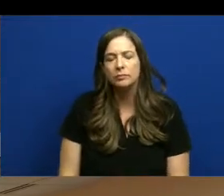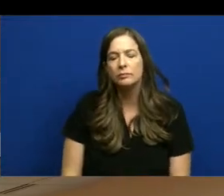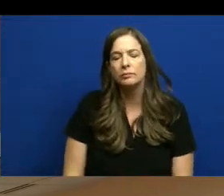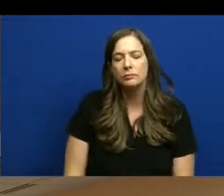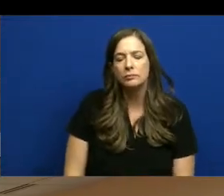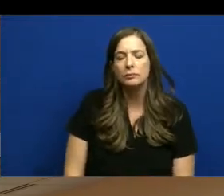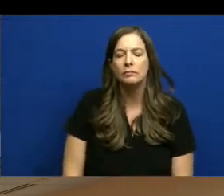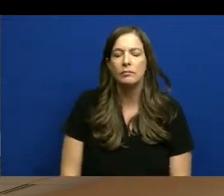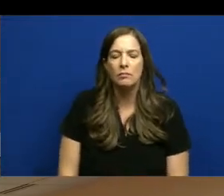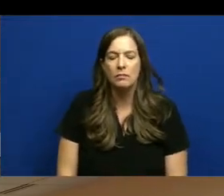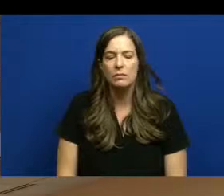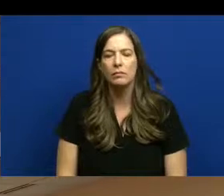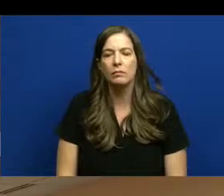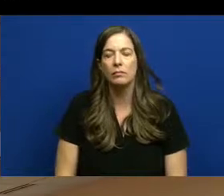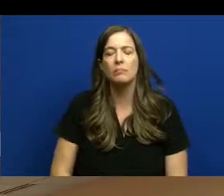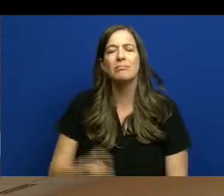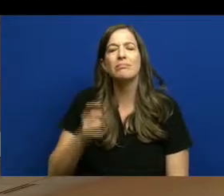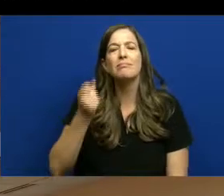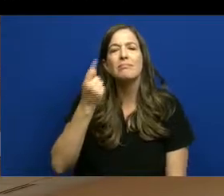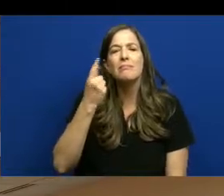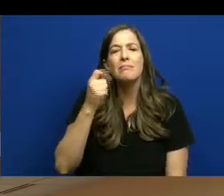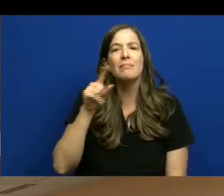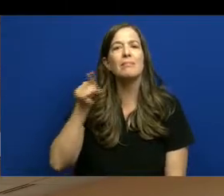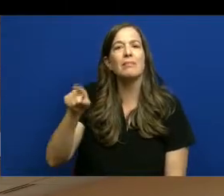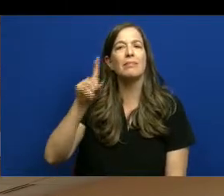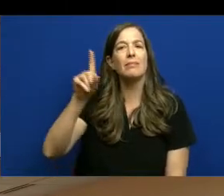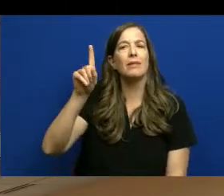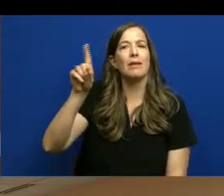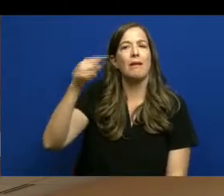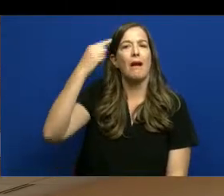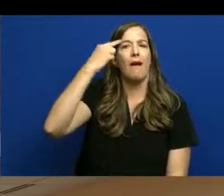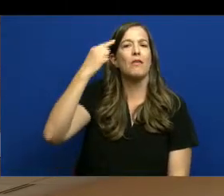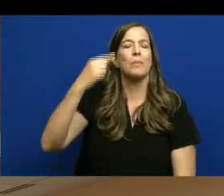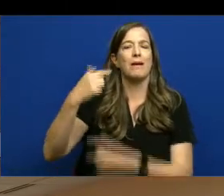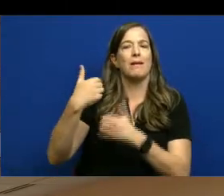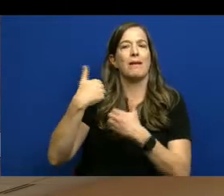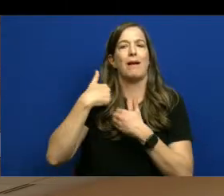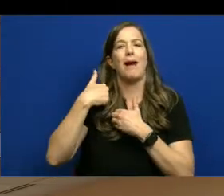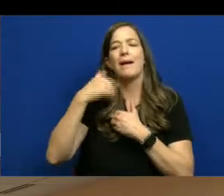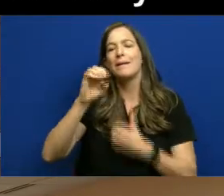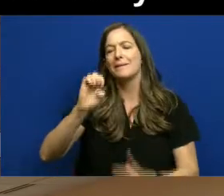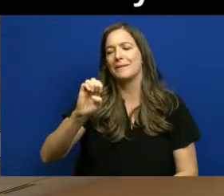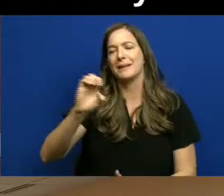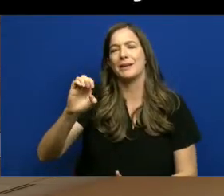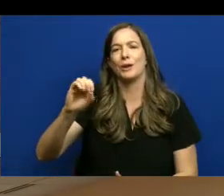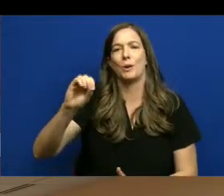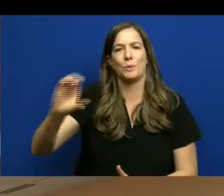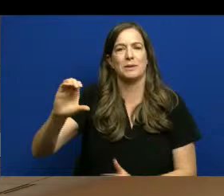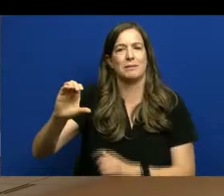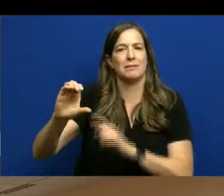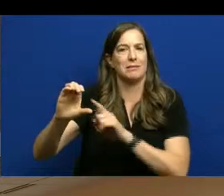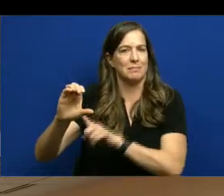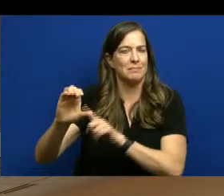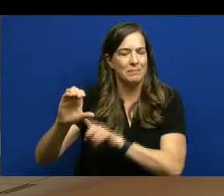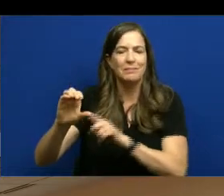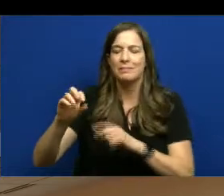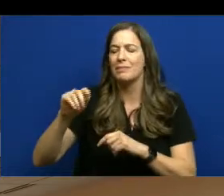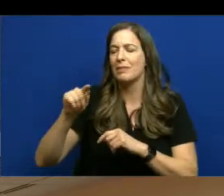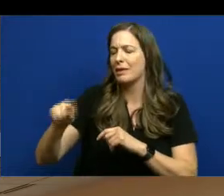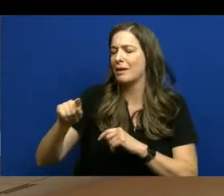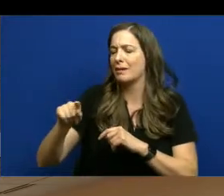And within the government, there are different equal opportunity offices that were traditionally run by